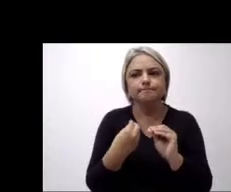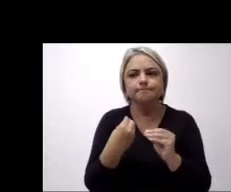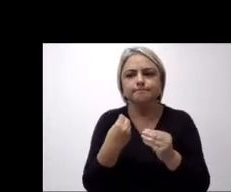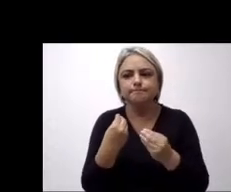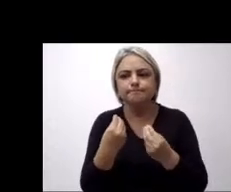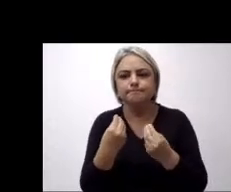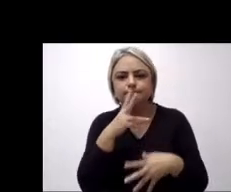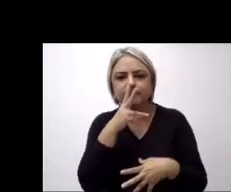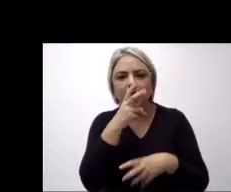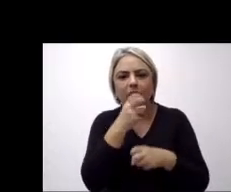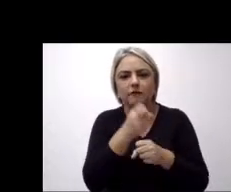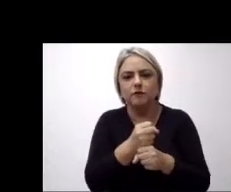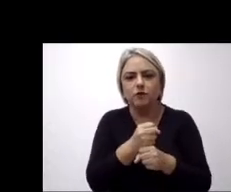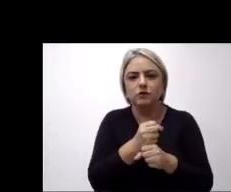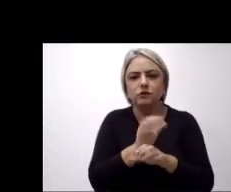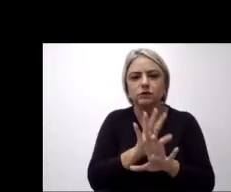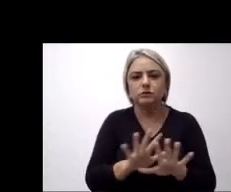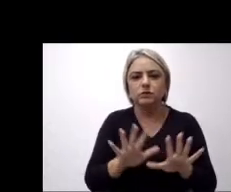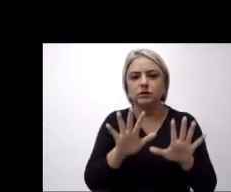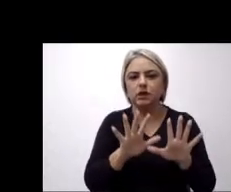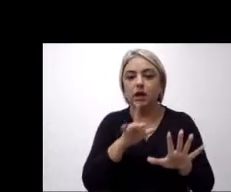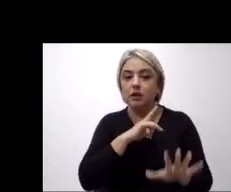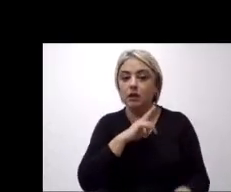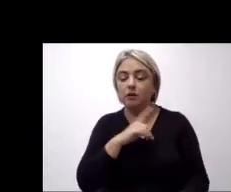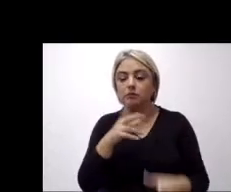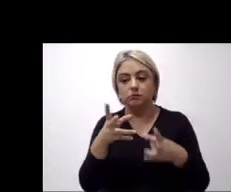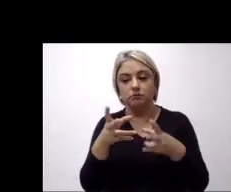of thing we need to observe. In